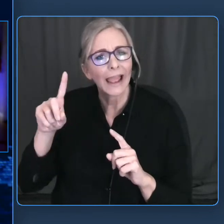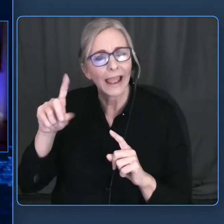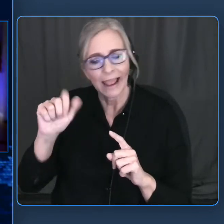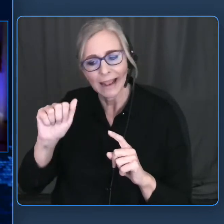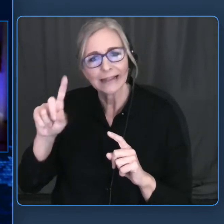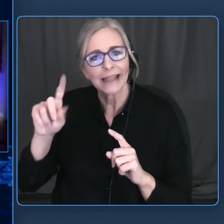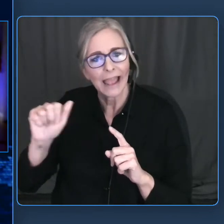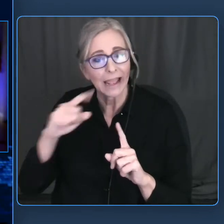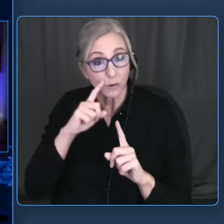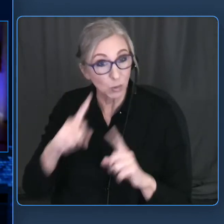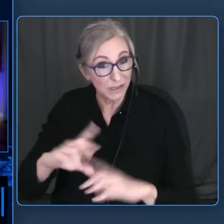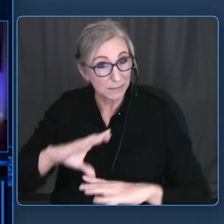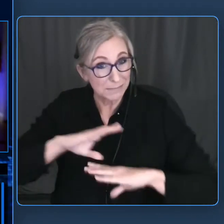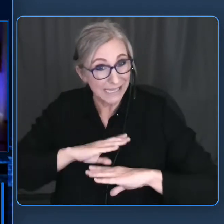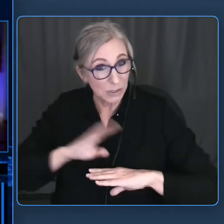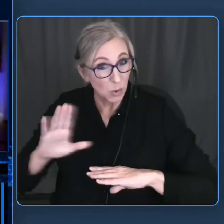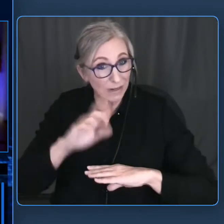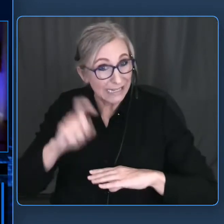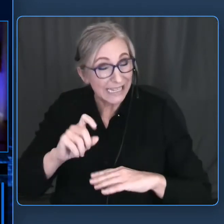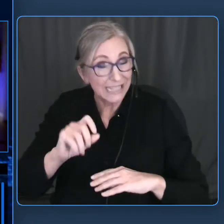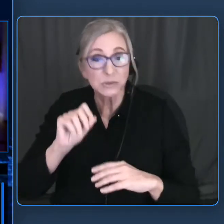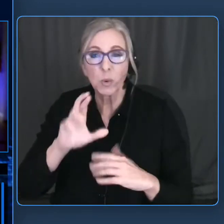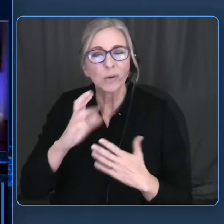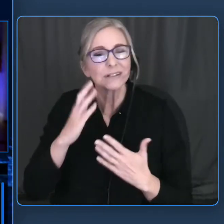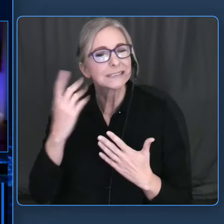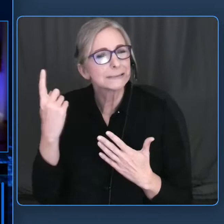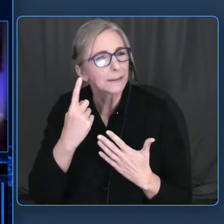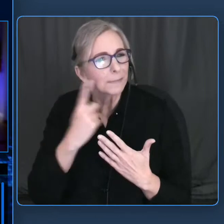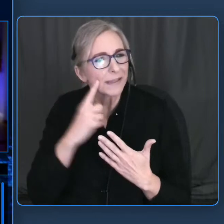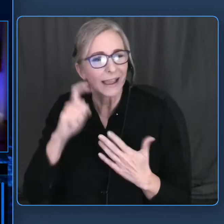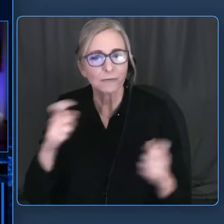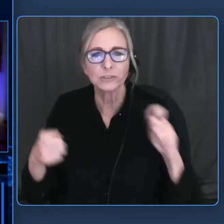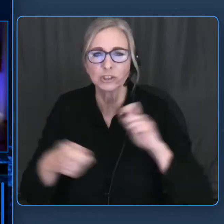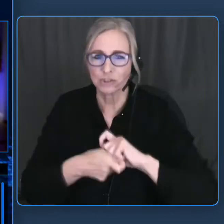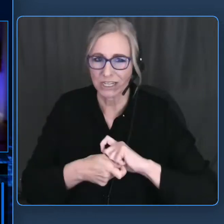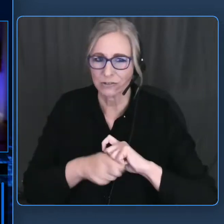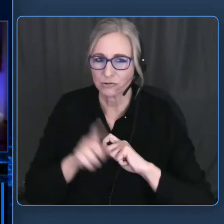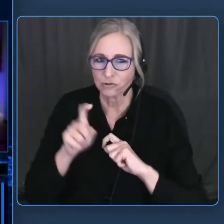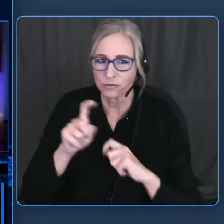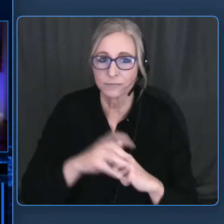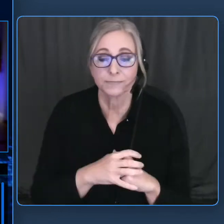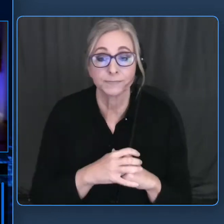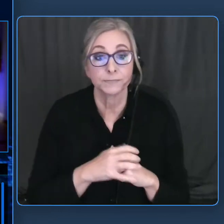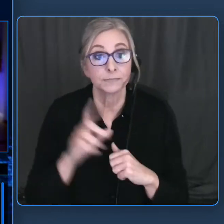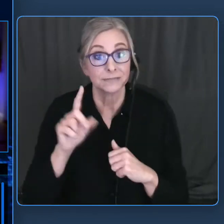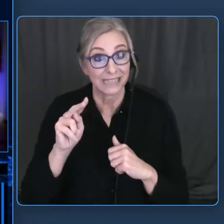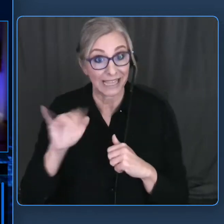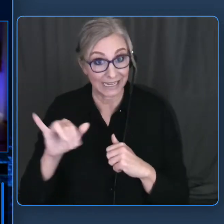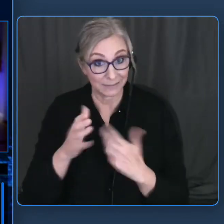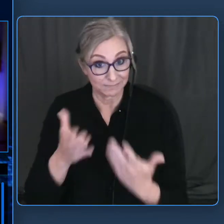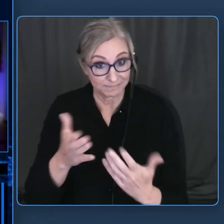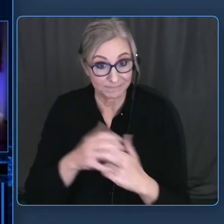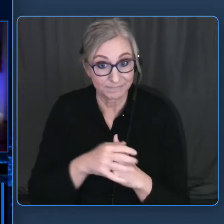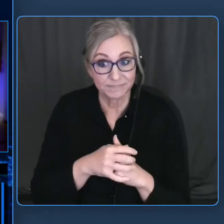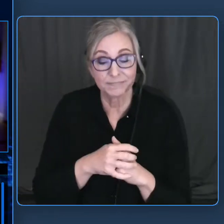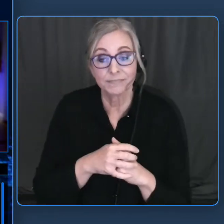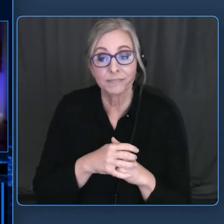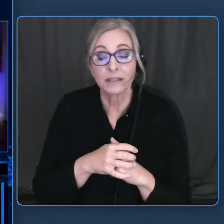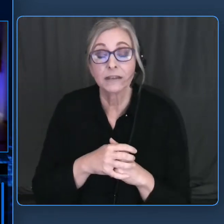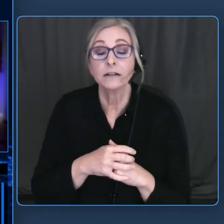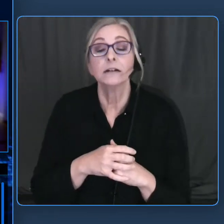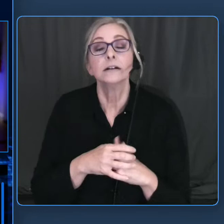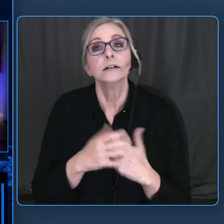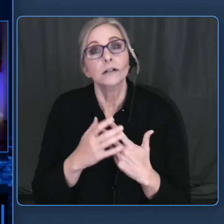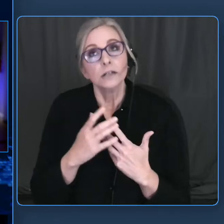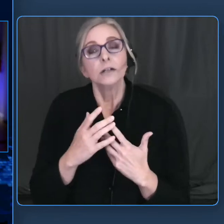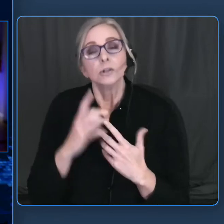Act? Is it really meeting your needs, or is there something that needs to be changed? Danny. So the